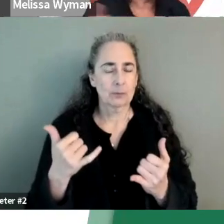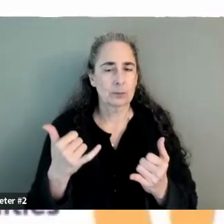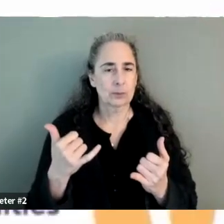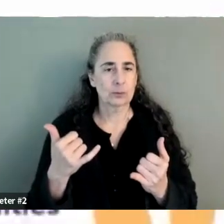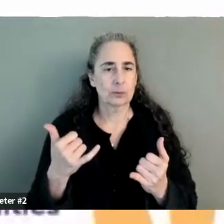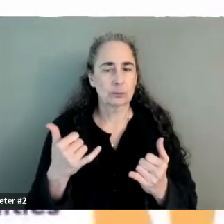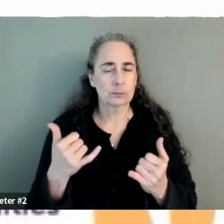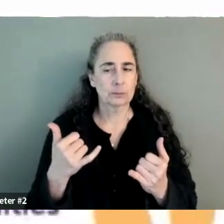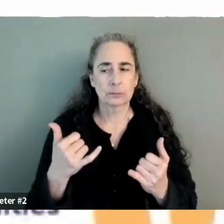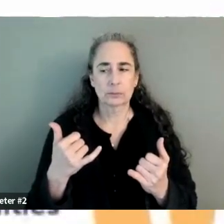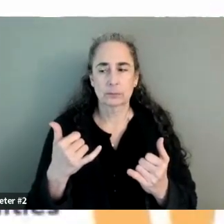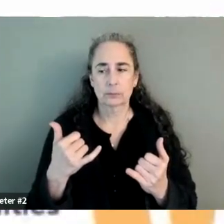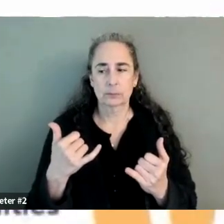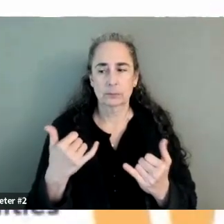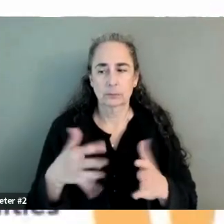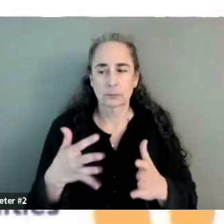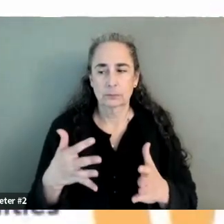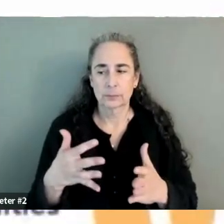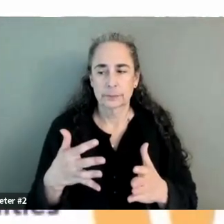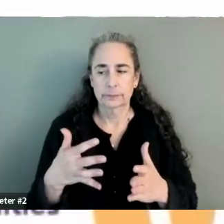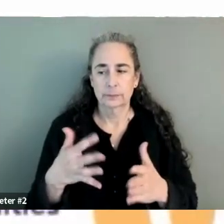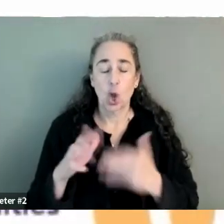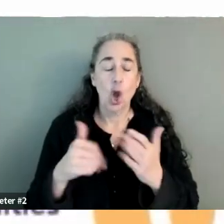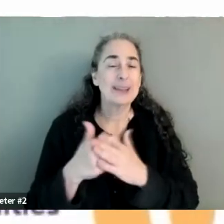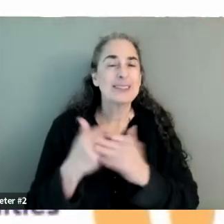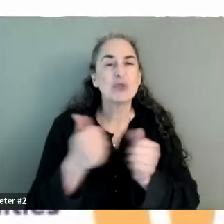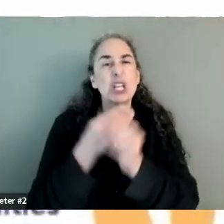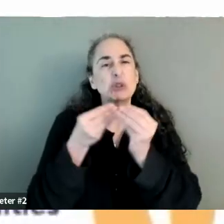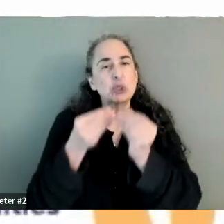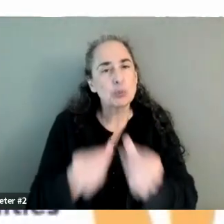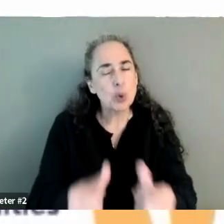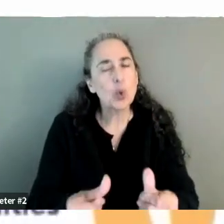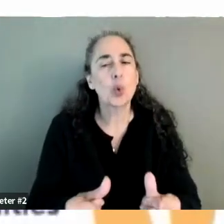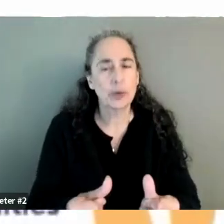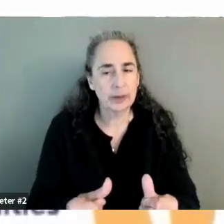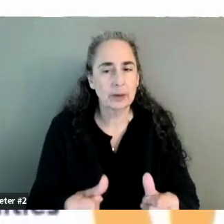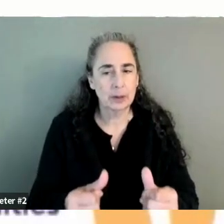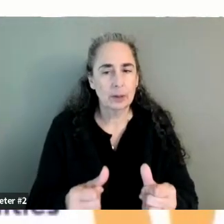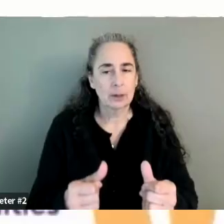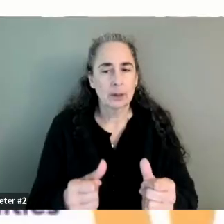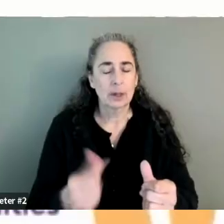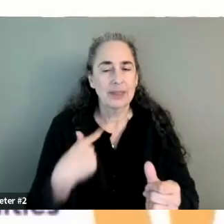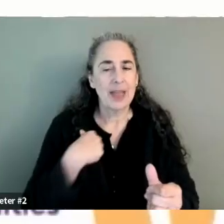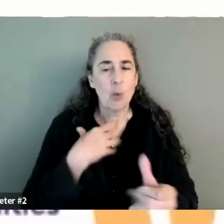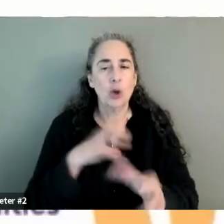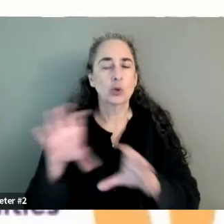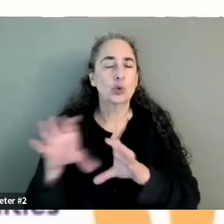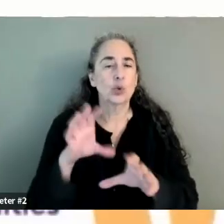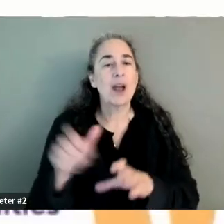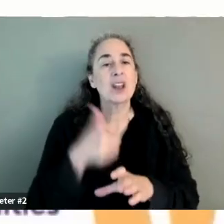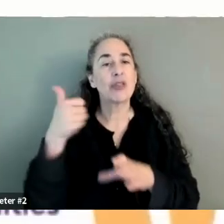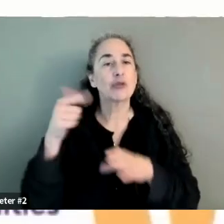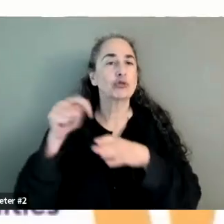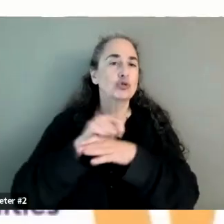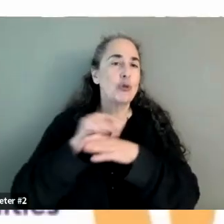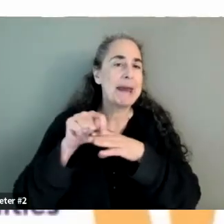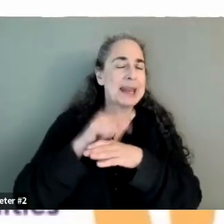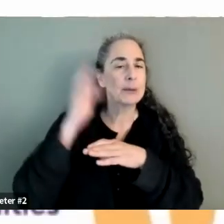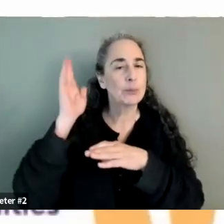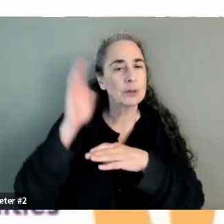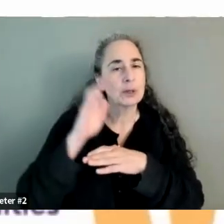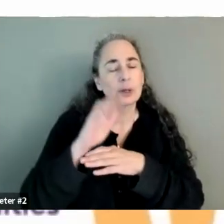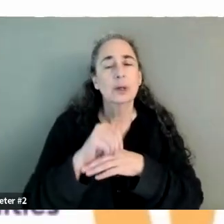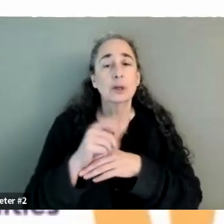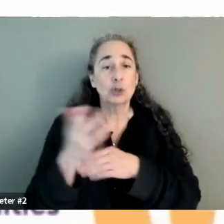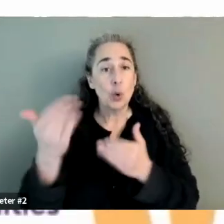really gotten all of the kinks out, and so it's really now they want to do another webinar.